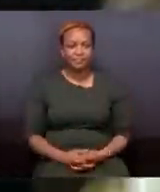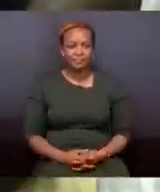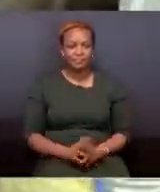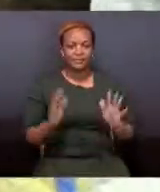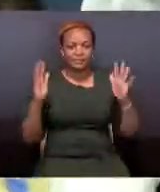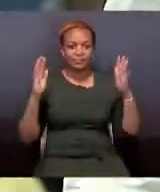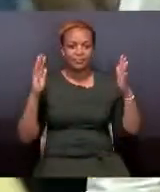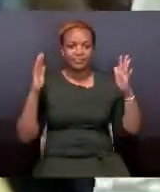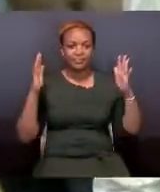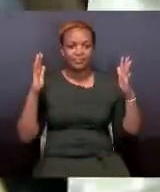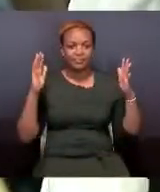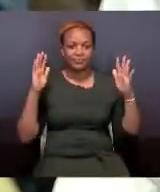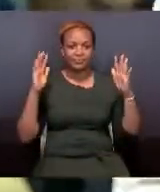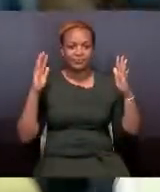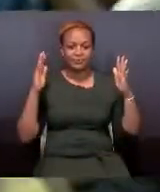Nice.